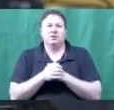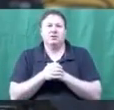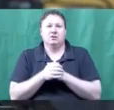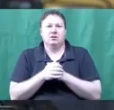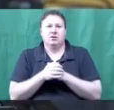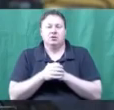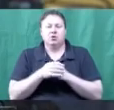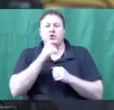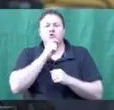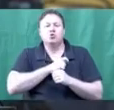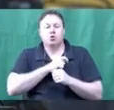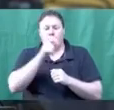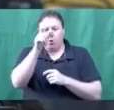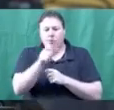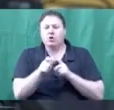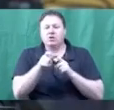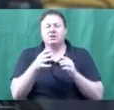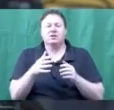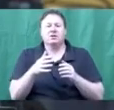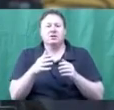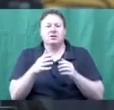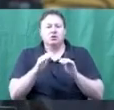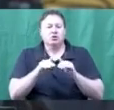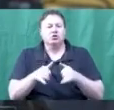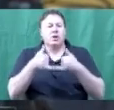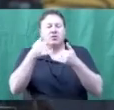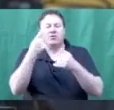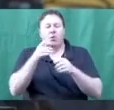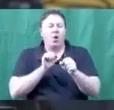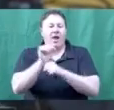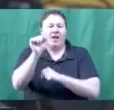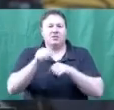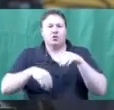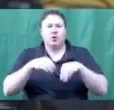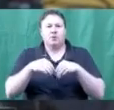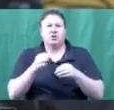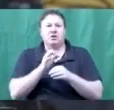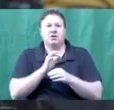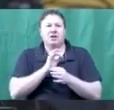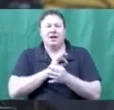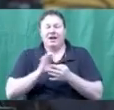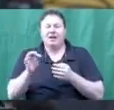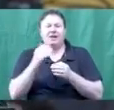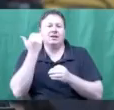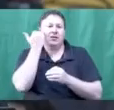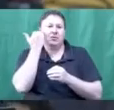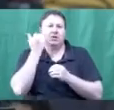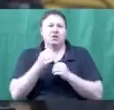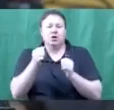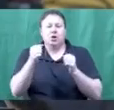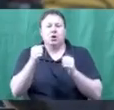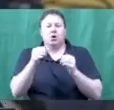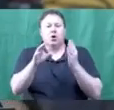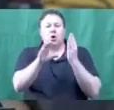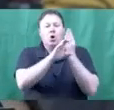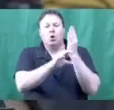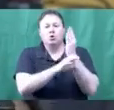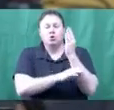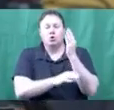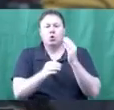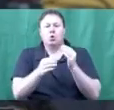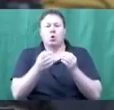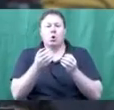true crusaders and champions of anti-corruption and clean governance. Now, the Constitutional Court found not only that former President Zuma